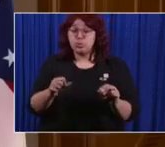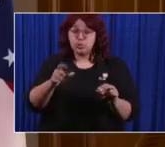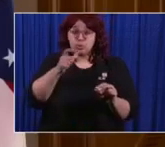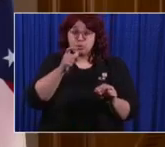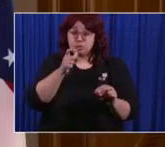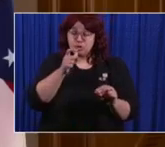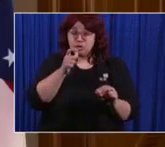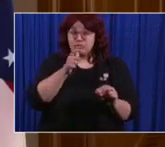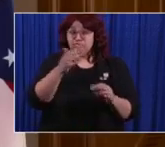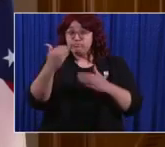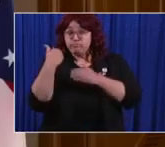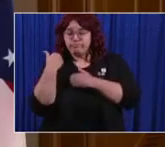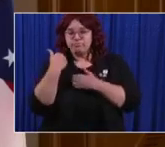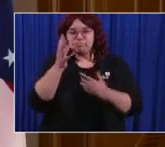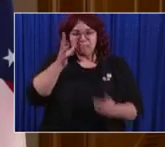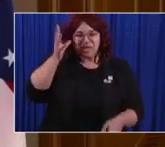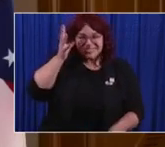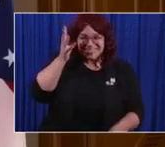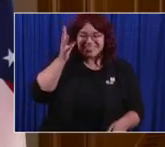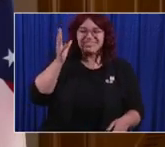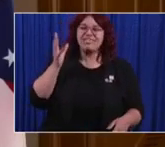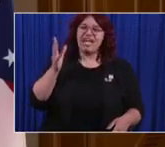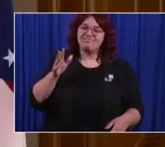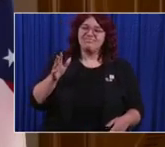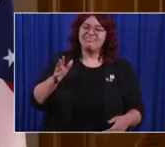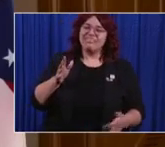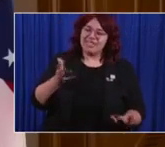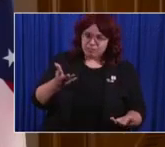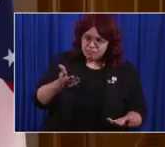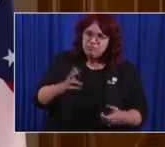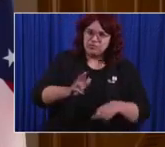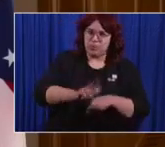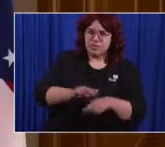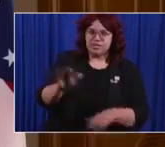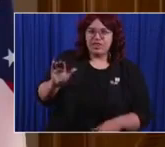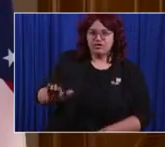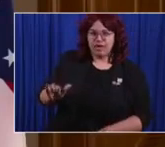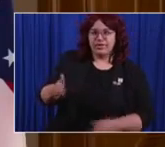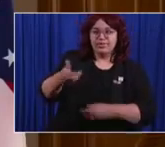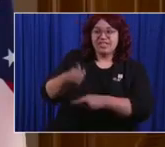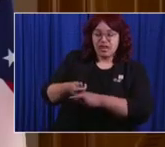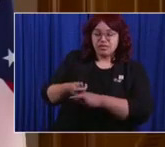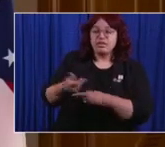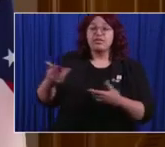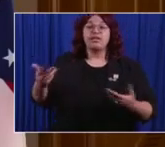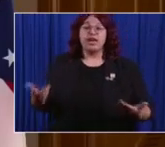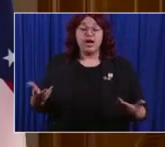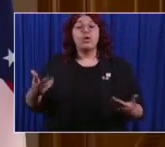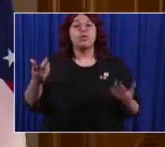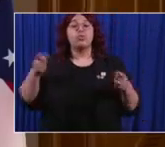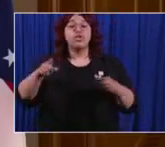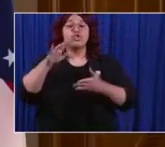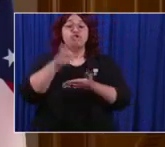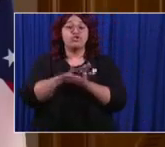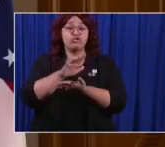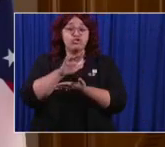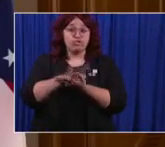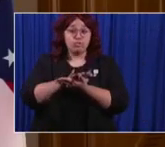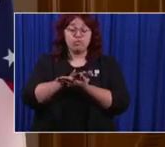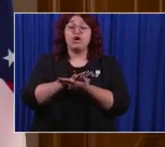think schools, we appreciate when they make it available, but ultimately that decision rests with the parents and with the